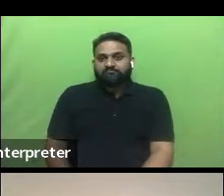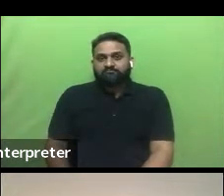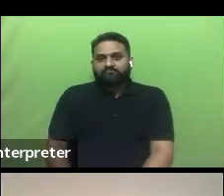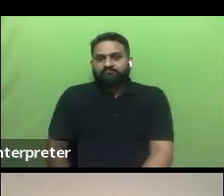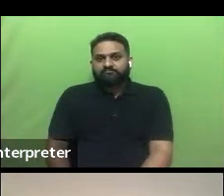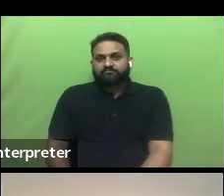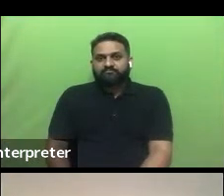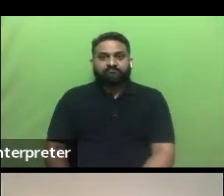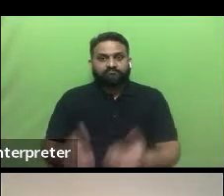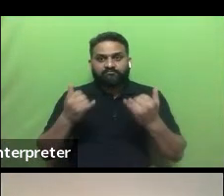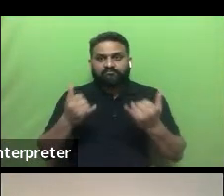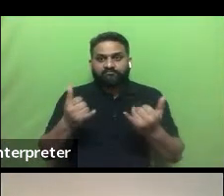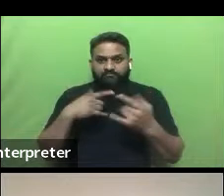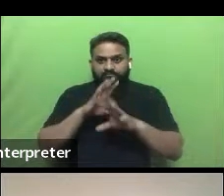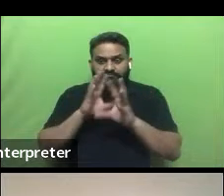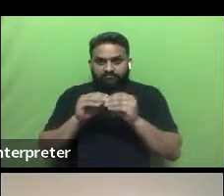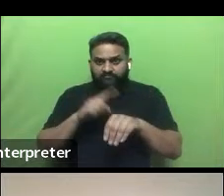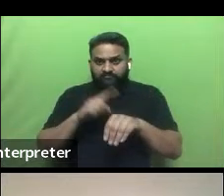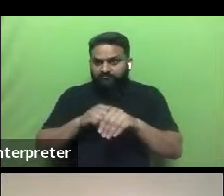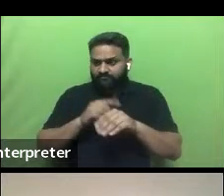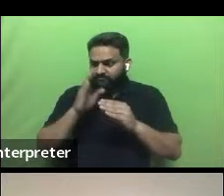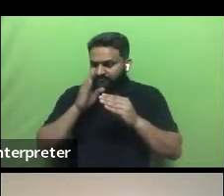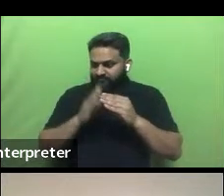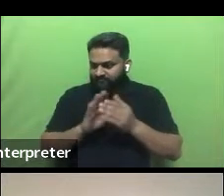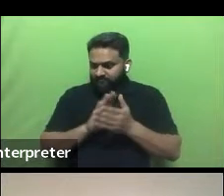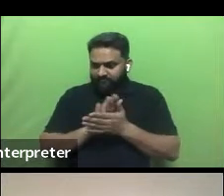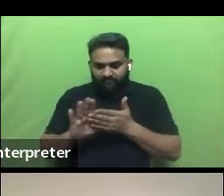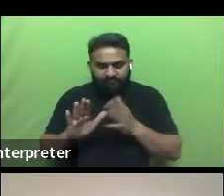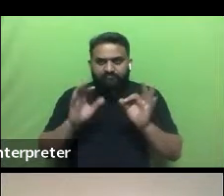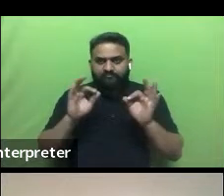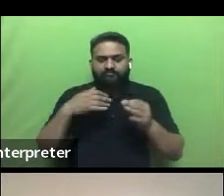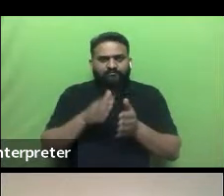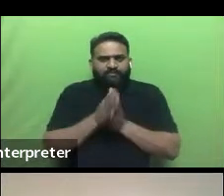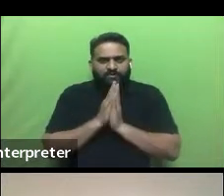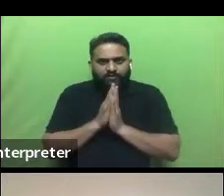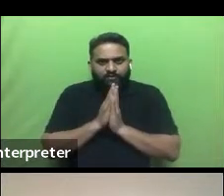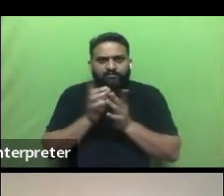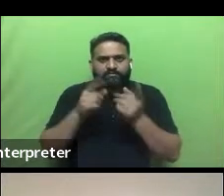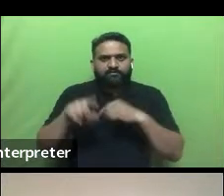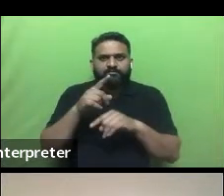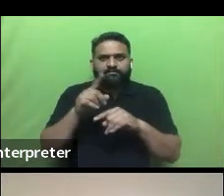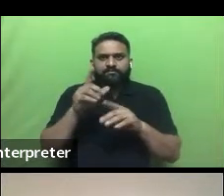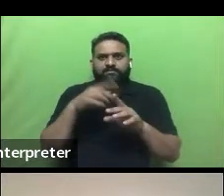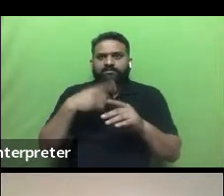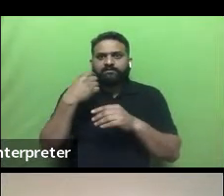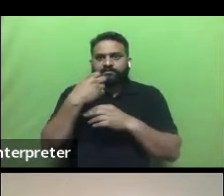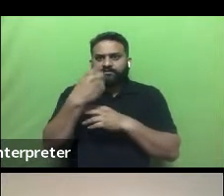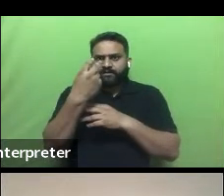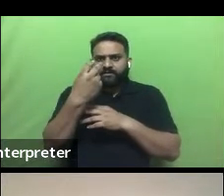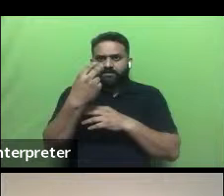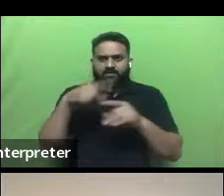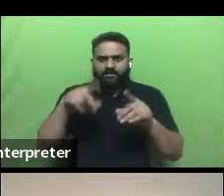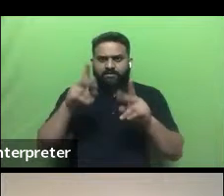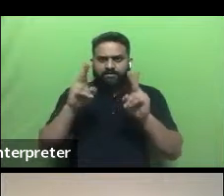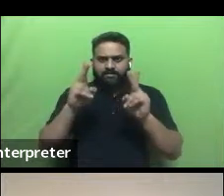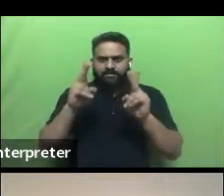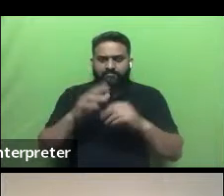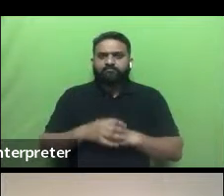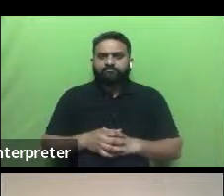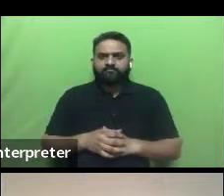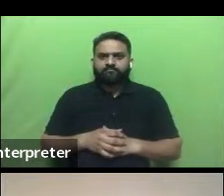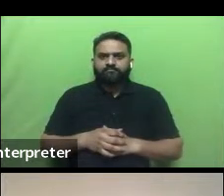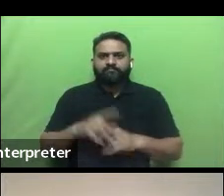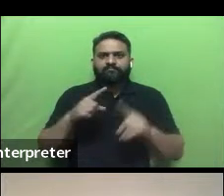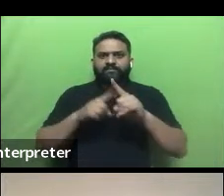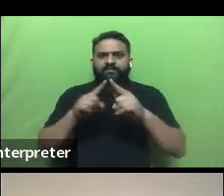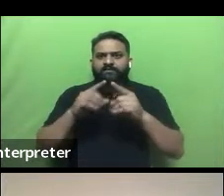Now, since we have reached the end of the session, I would request you all to please keep your cameras turned on. And Tejas sir, if